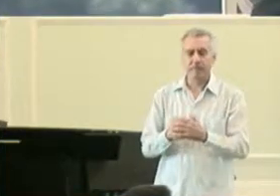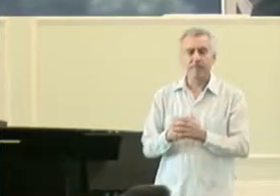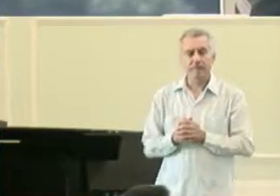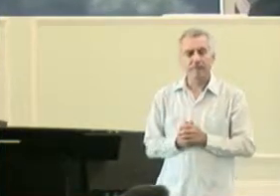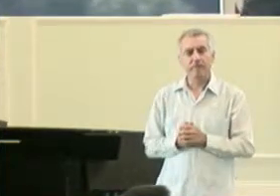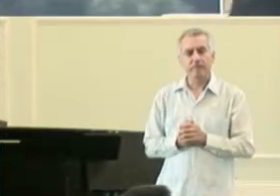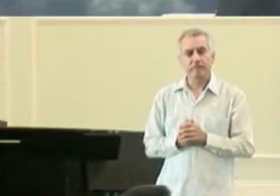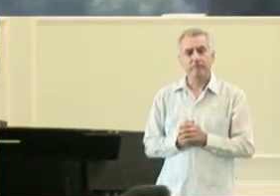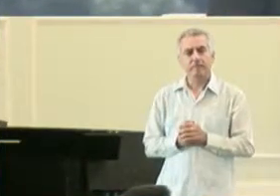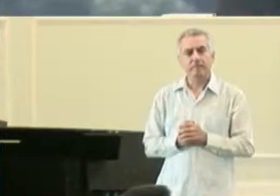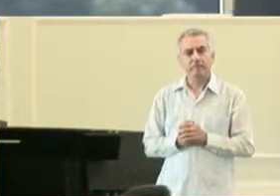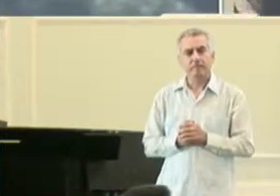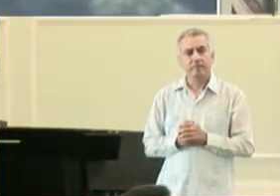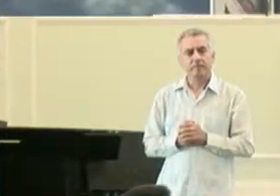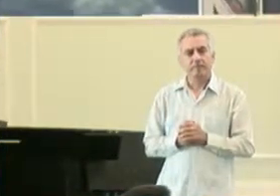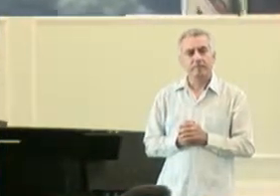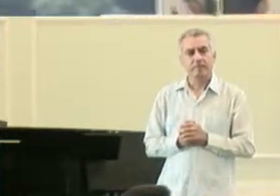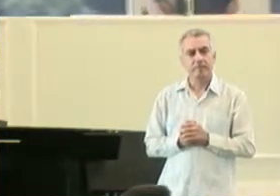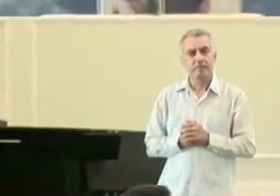And so,